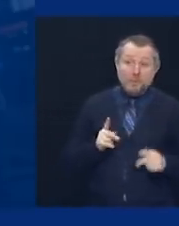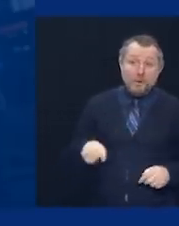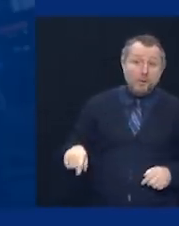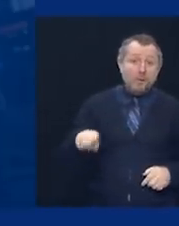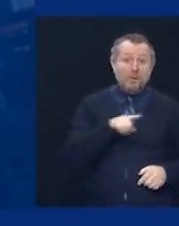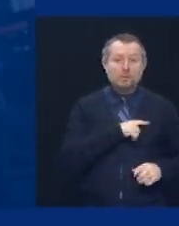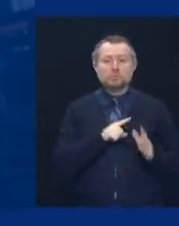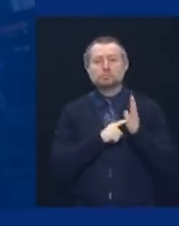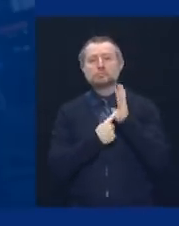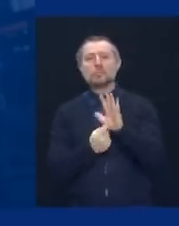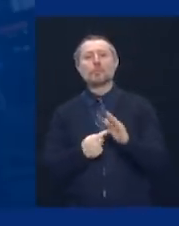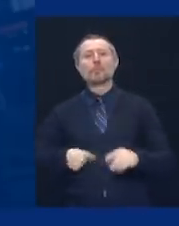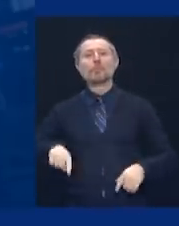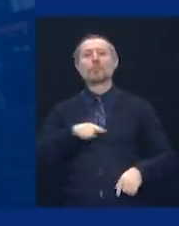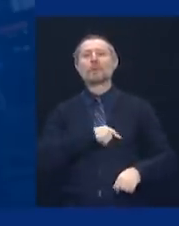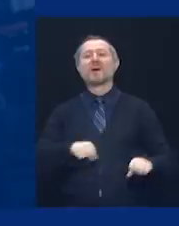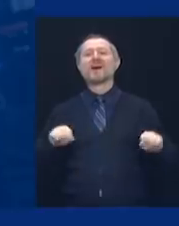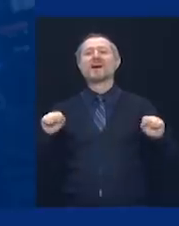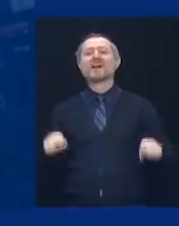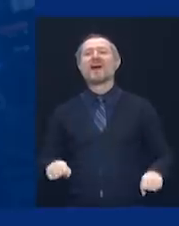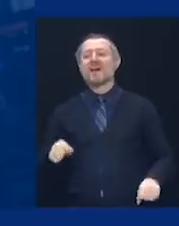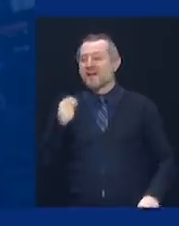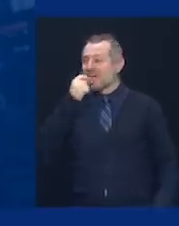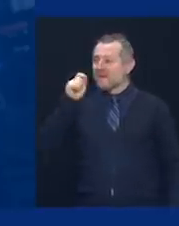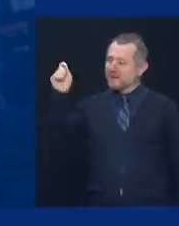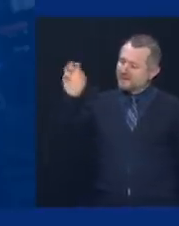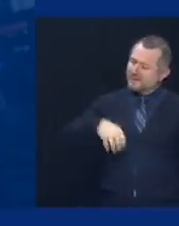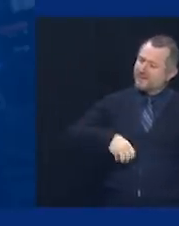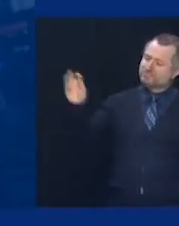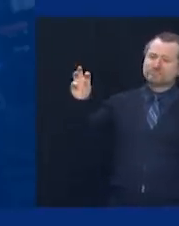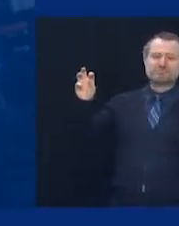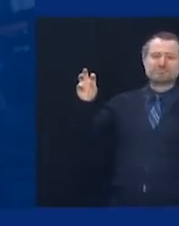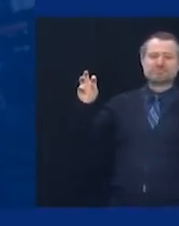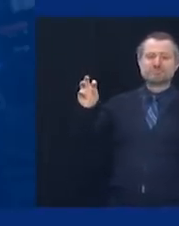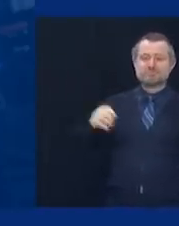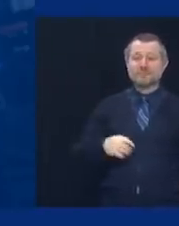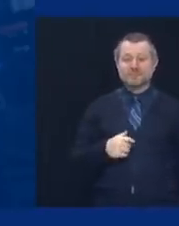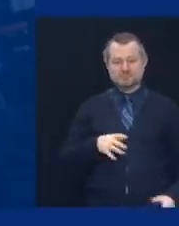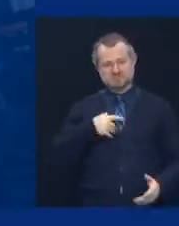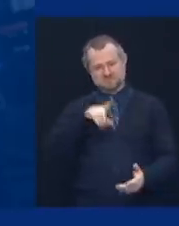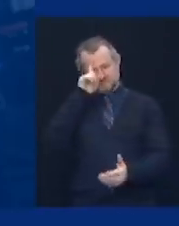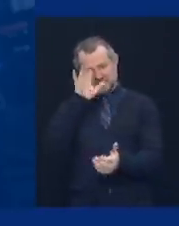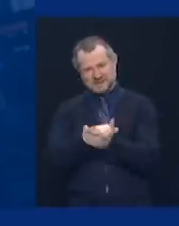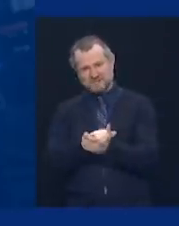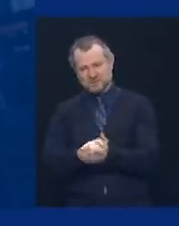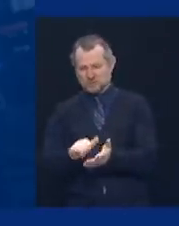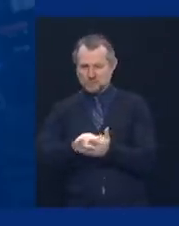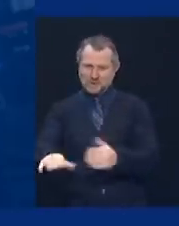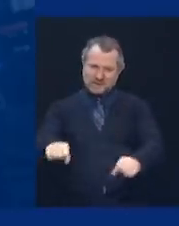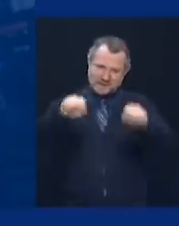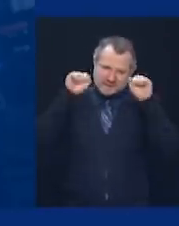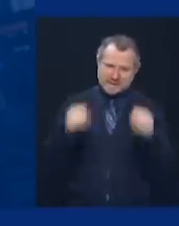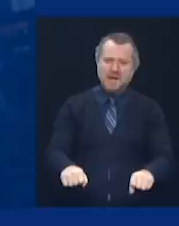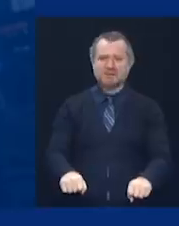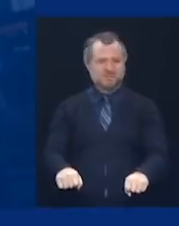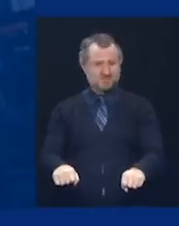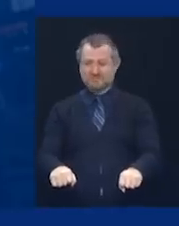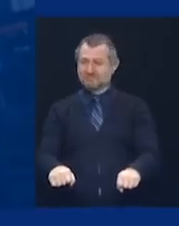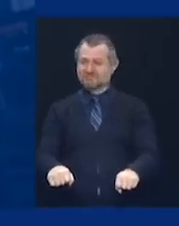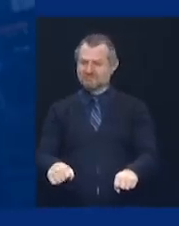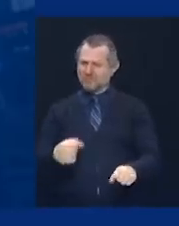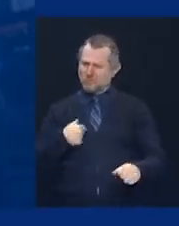it. So I believe New Yorkers are totally capable of celebrating